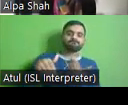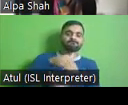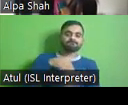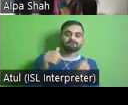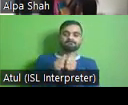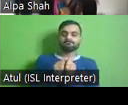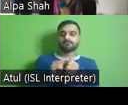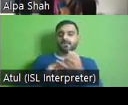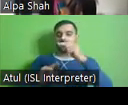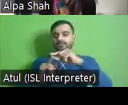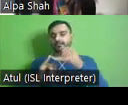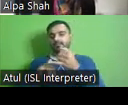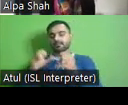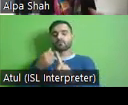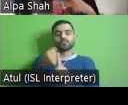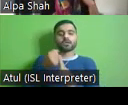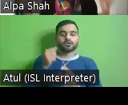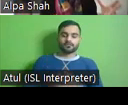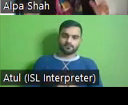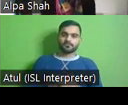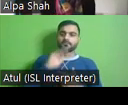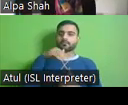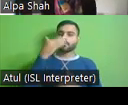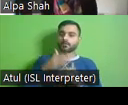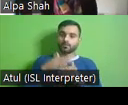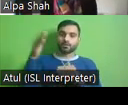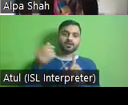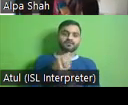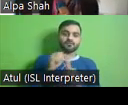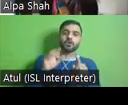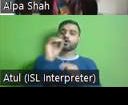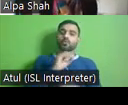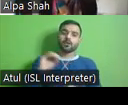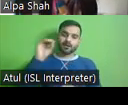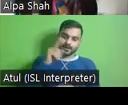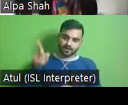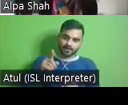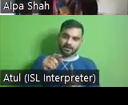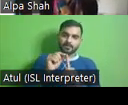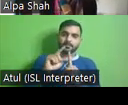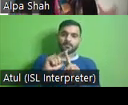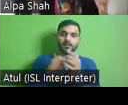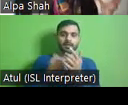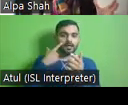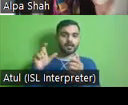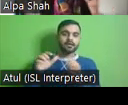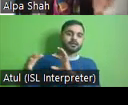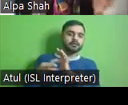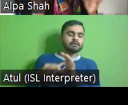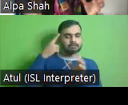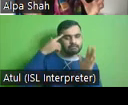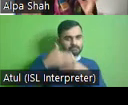those who are STs, in fact. In the highlands of Orissa, Frederick Bailey long ago tried to theorize